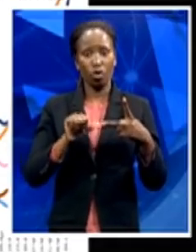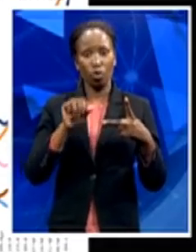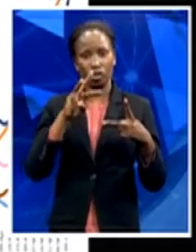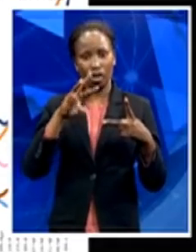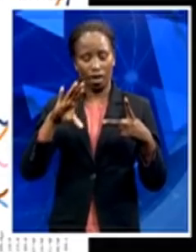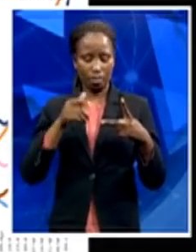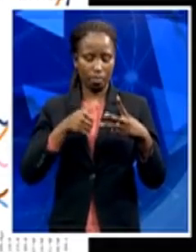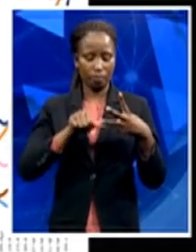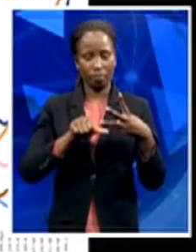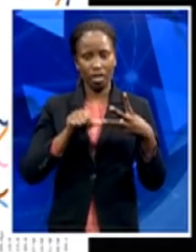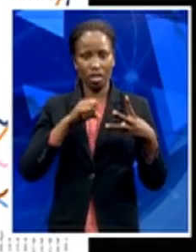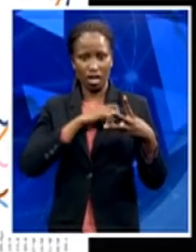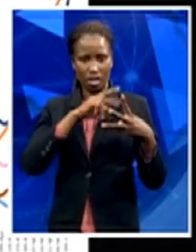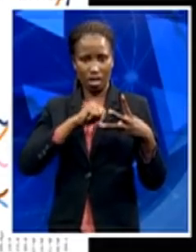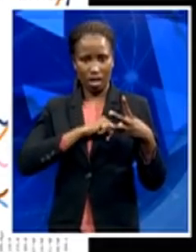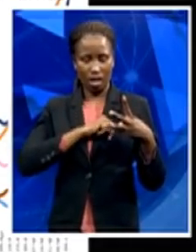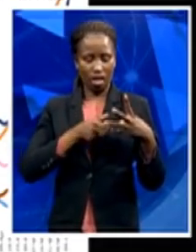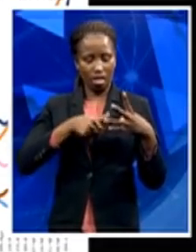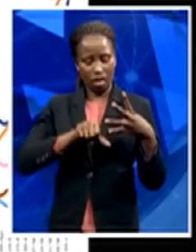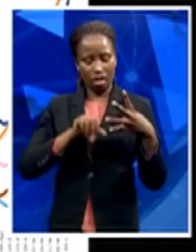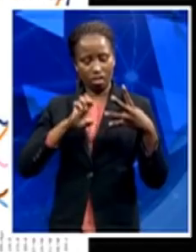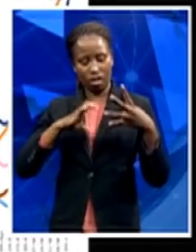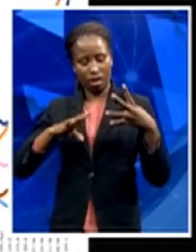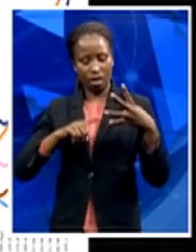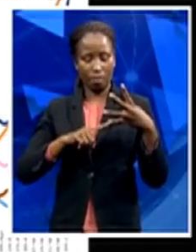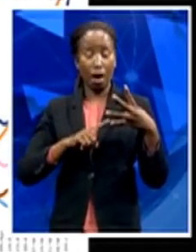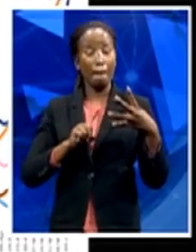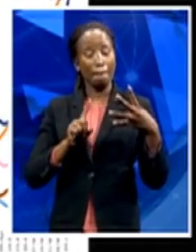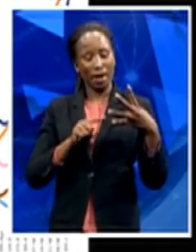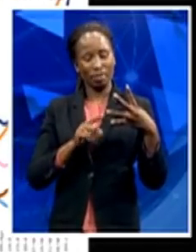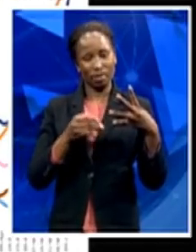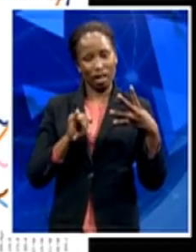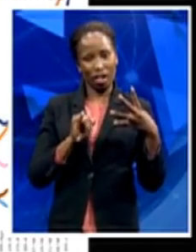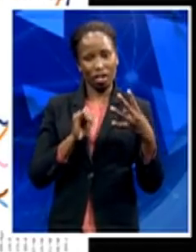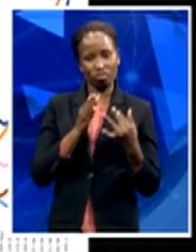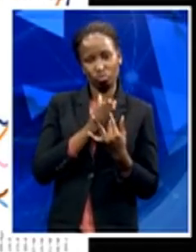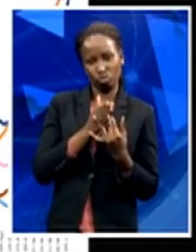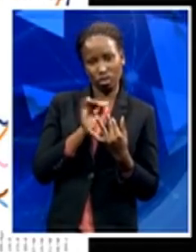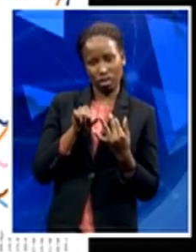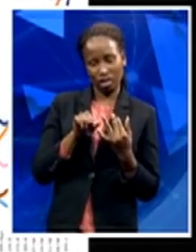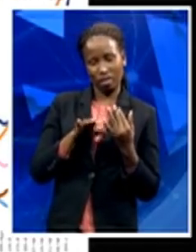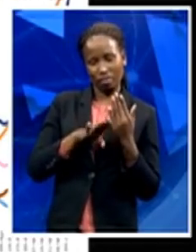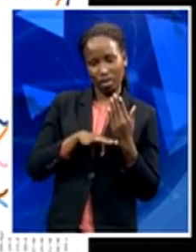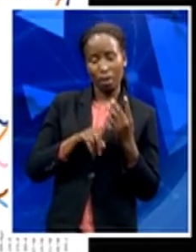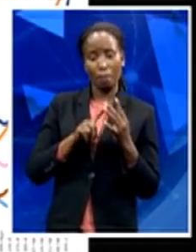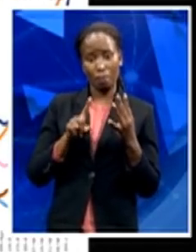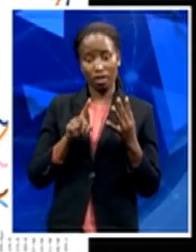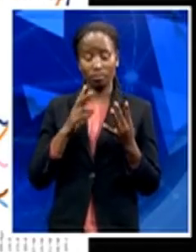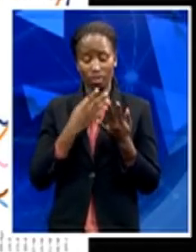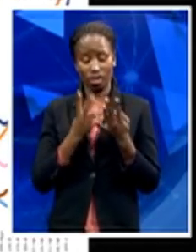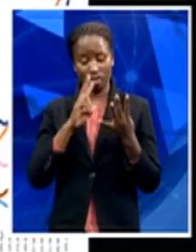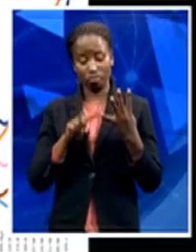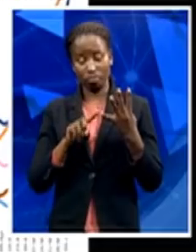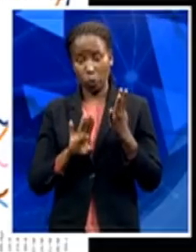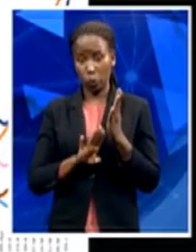Eastern Cape, even though they are still right at the bottom, but there's an upward inflection on their graph.